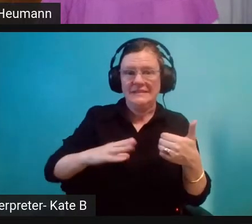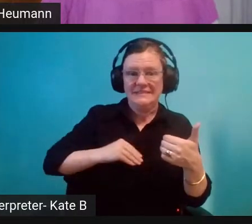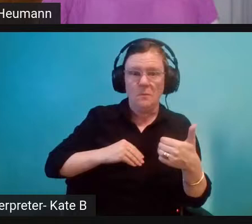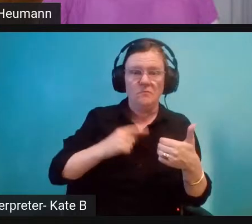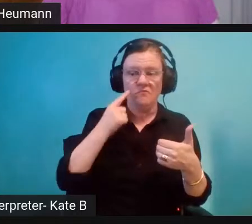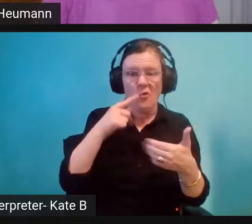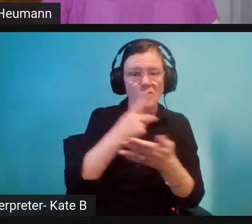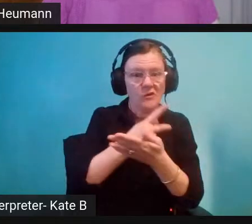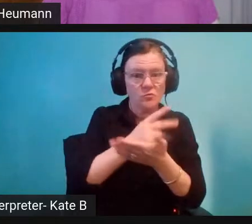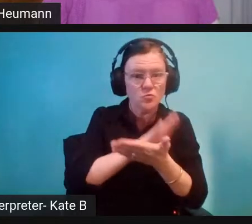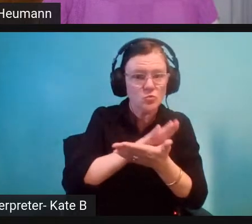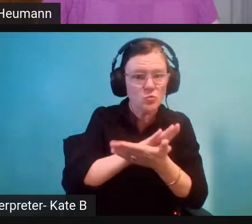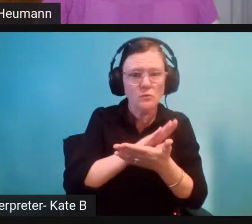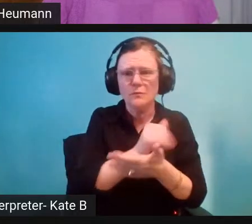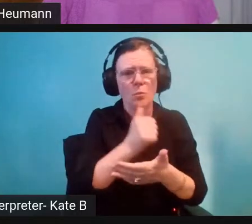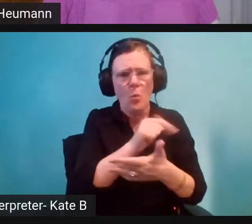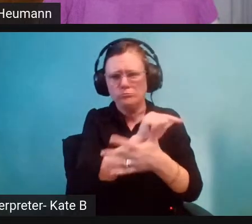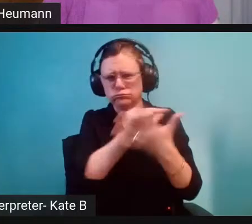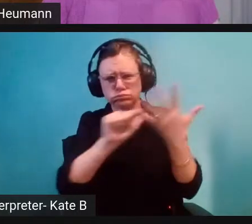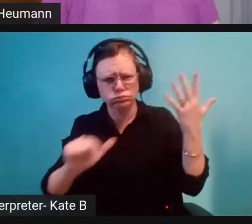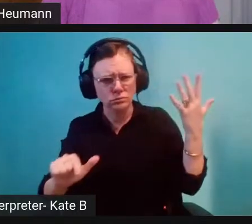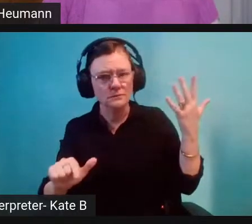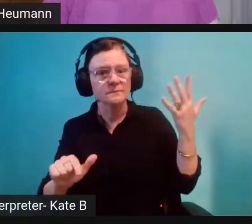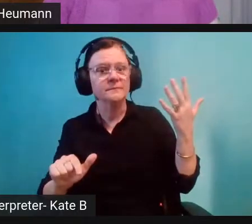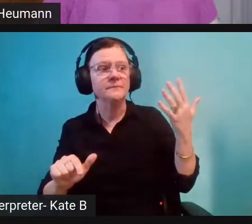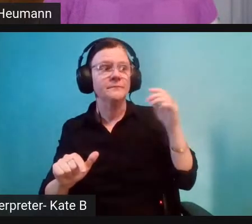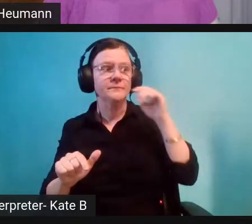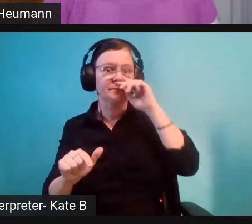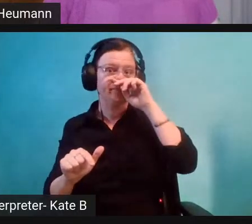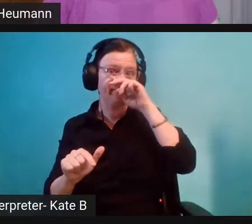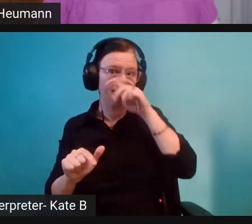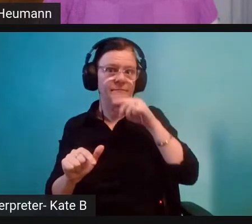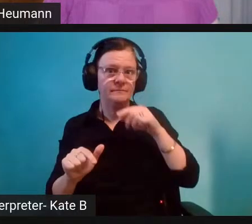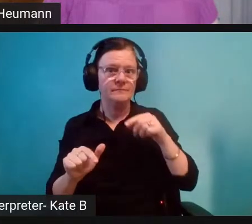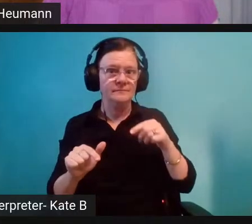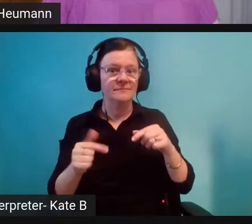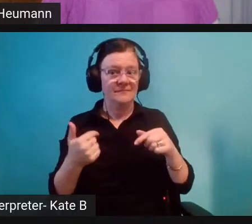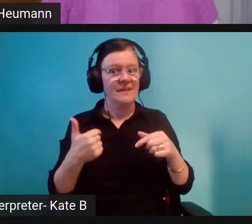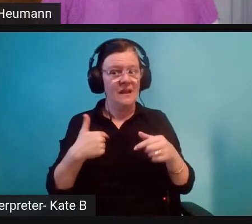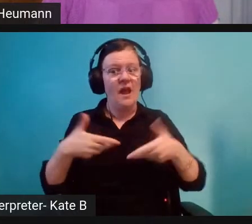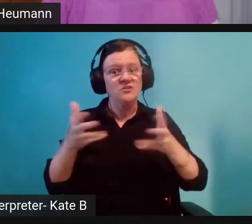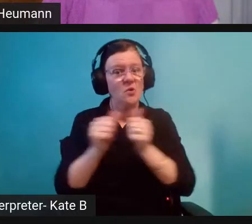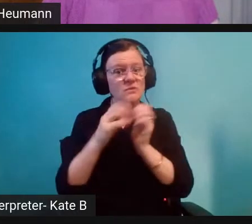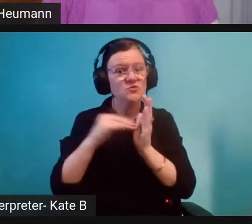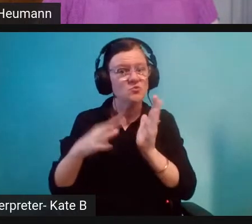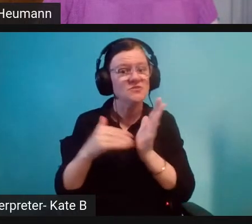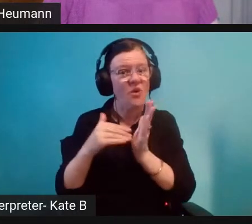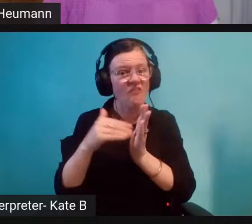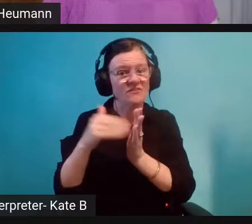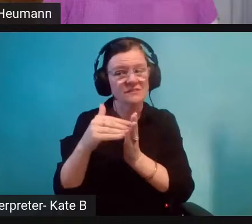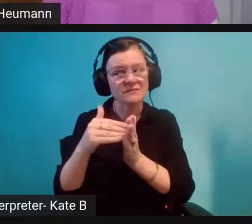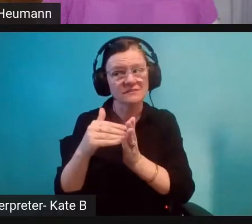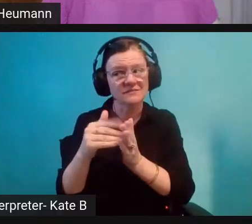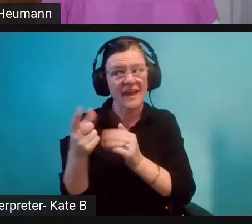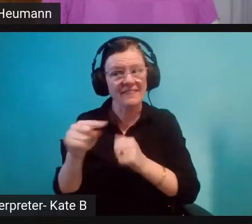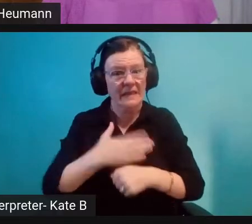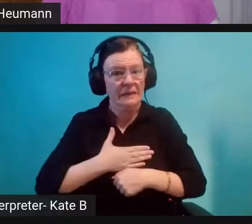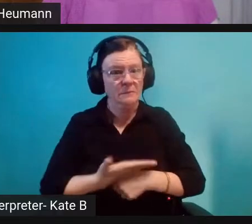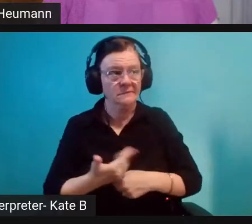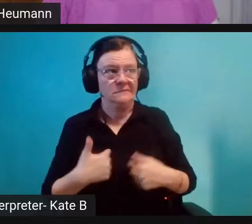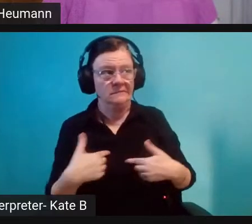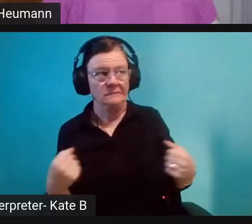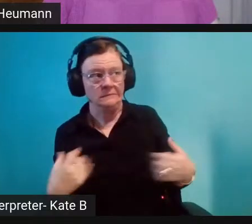school, whatever it may be. And I hear it because I speak to students a lot. And obviously,